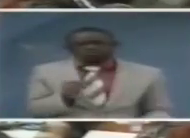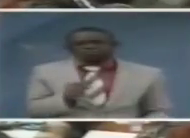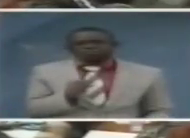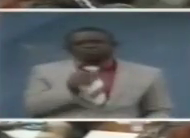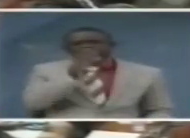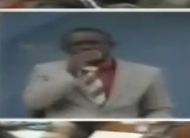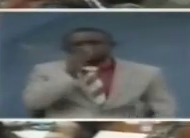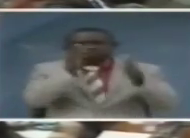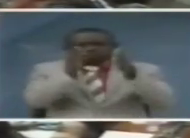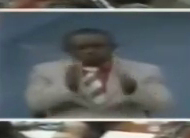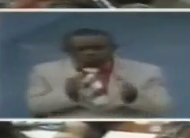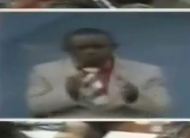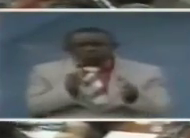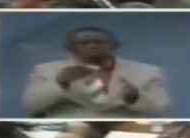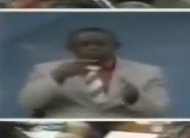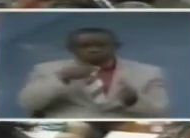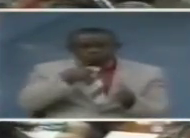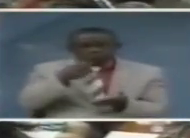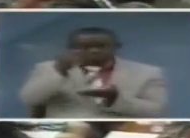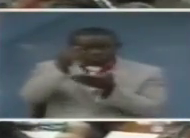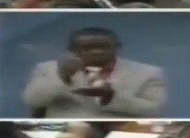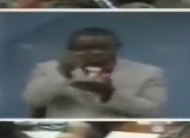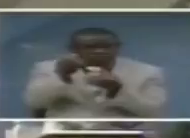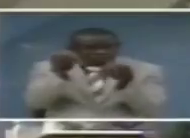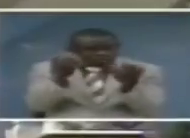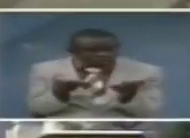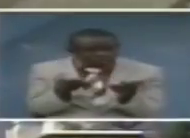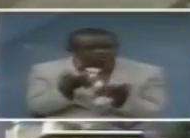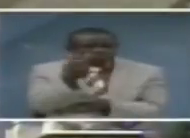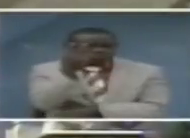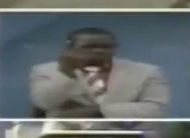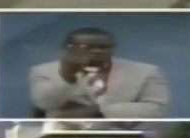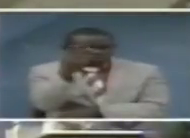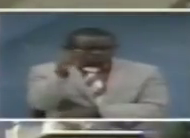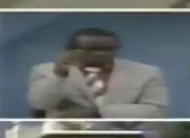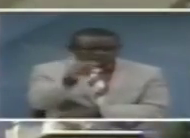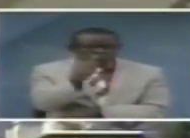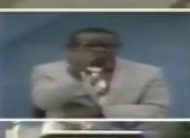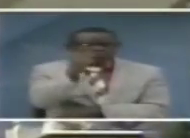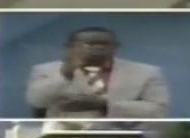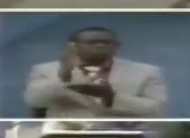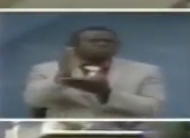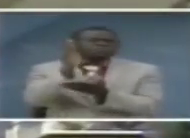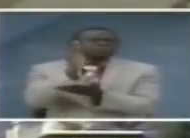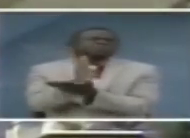Public order and security. Mr. Speaker, I have allocated